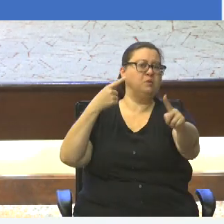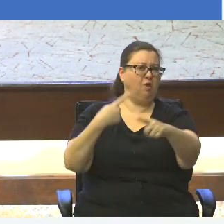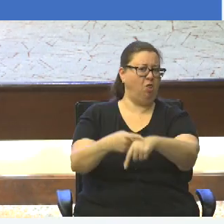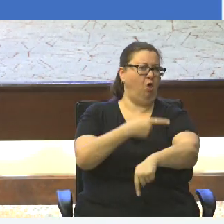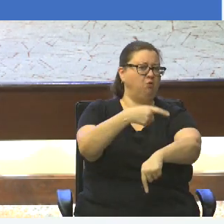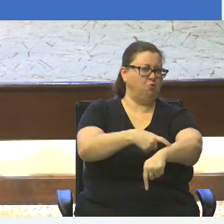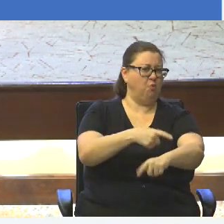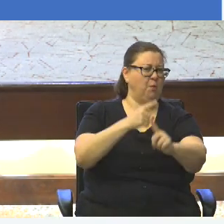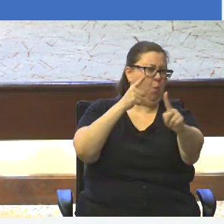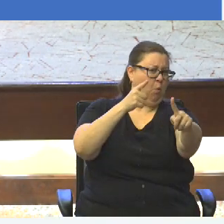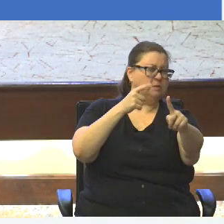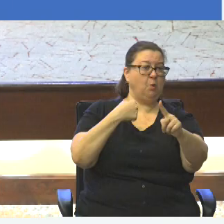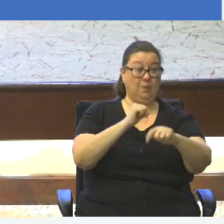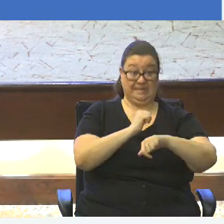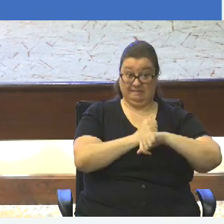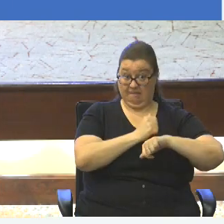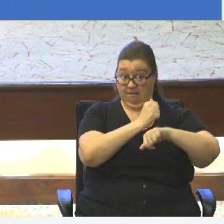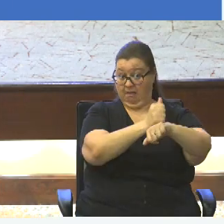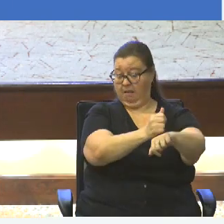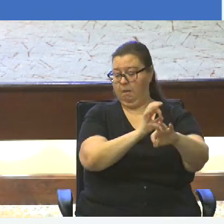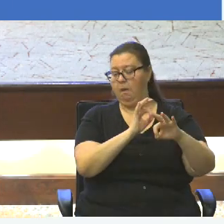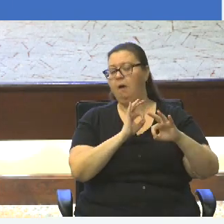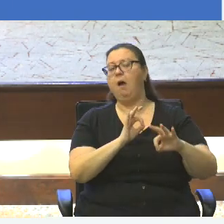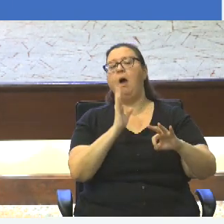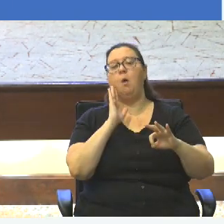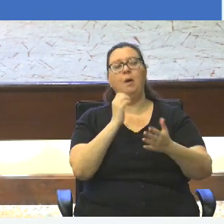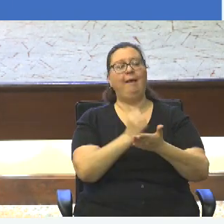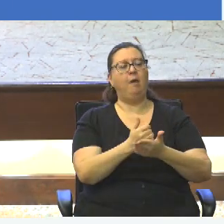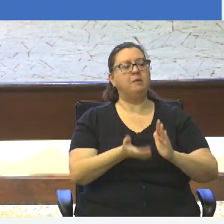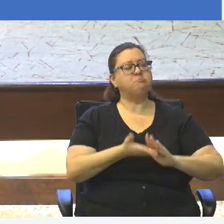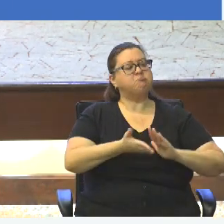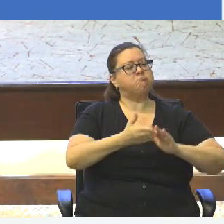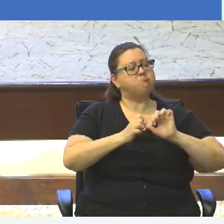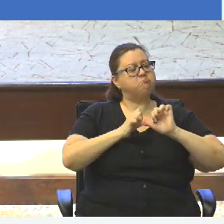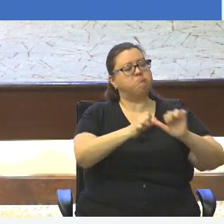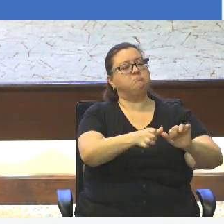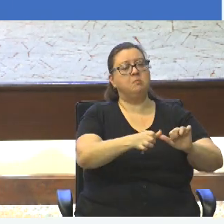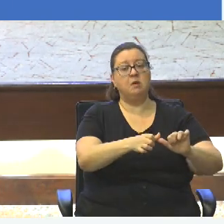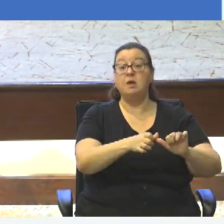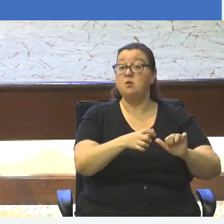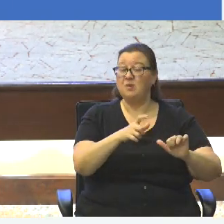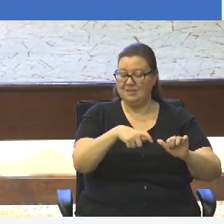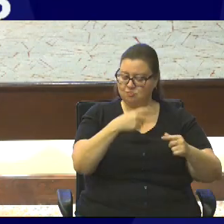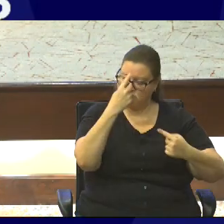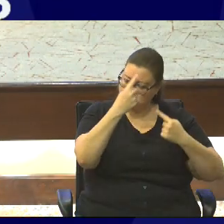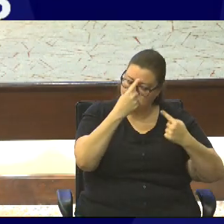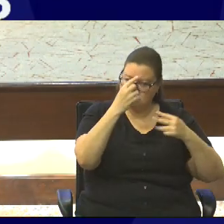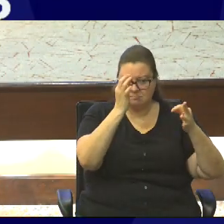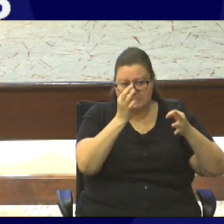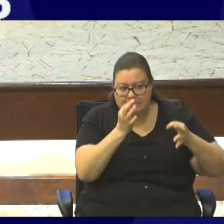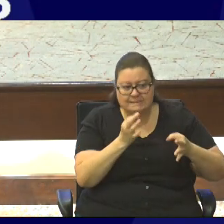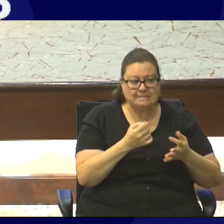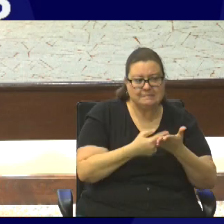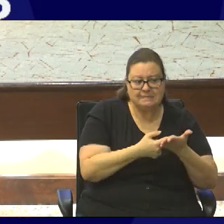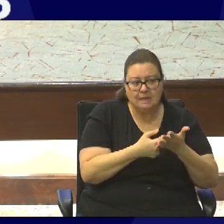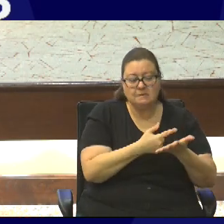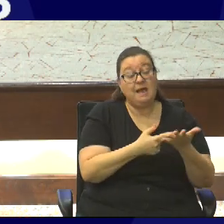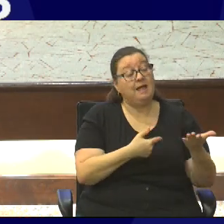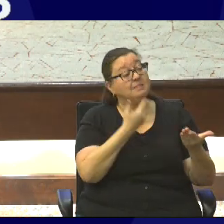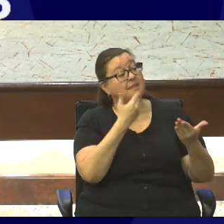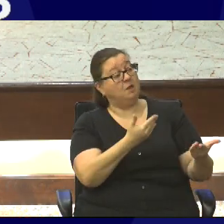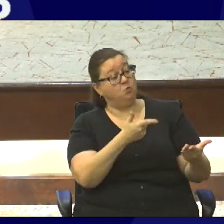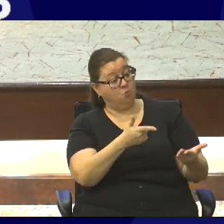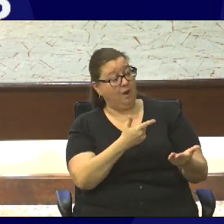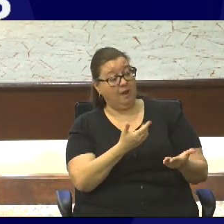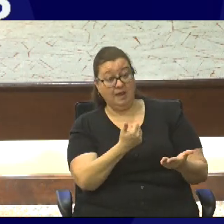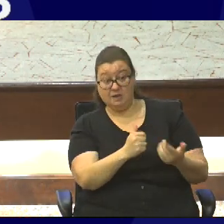implemented. Decisions regarding that path forward obviously need to be discussed and to be had. And with that, thank you and